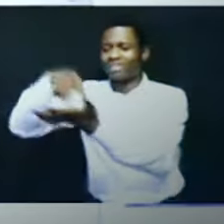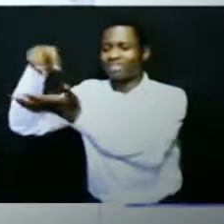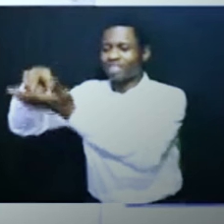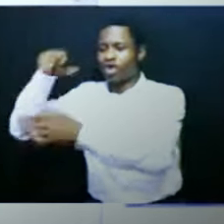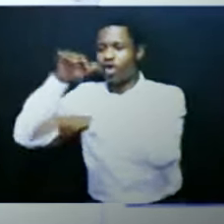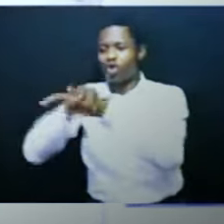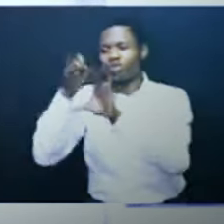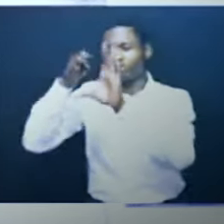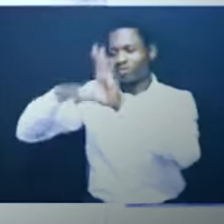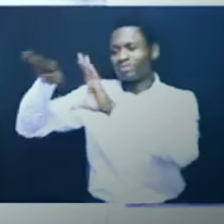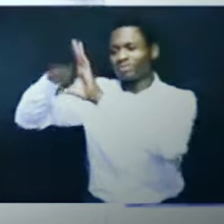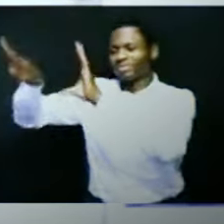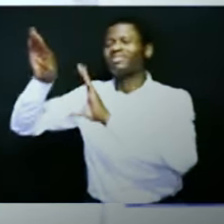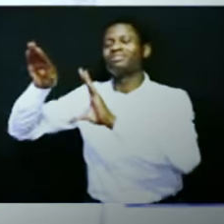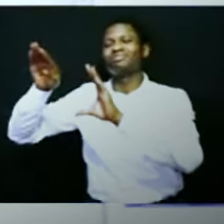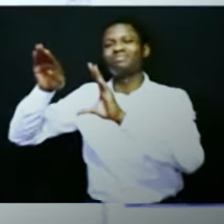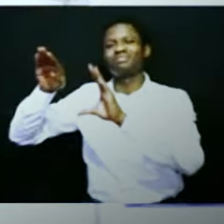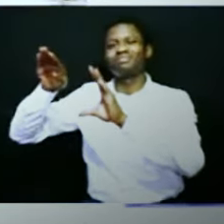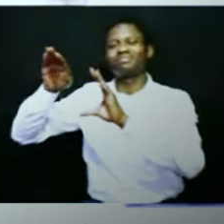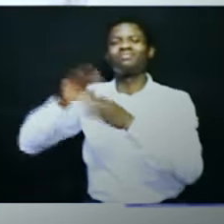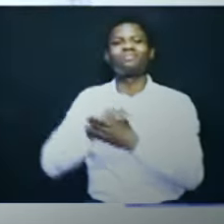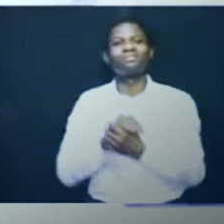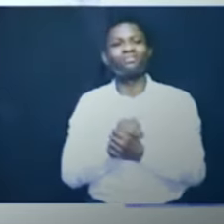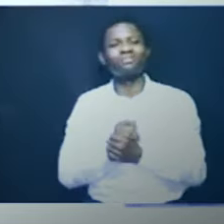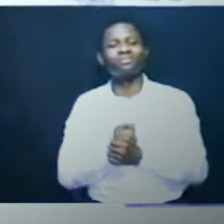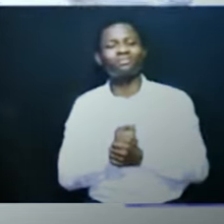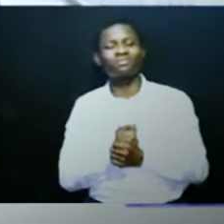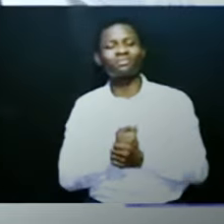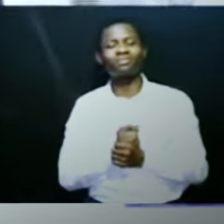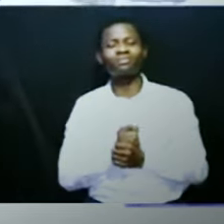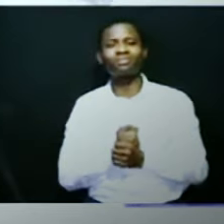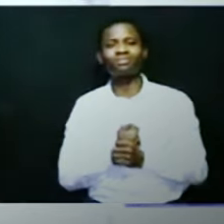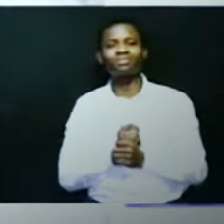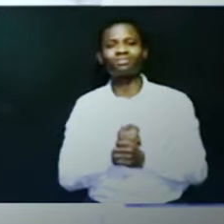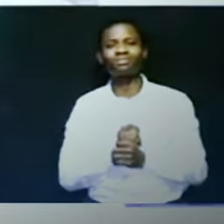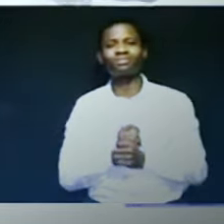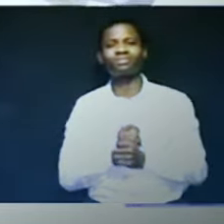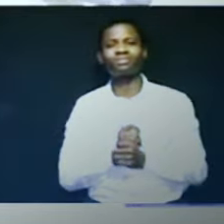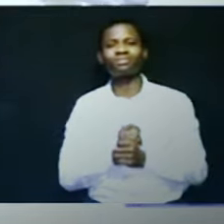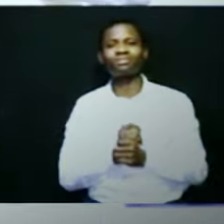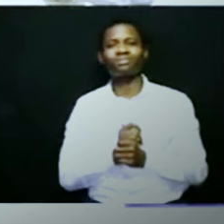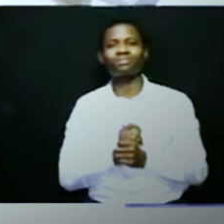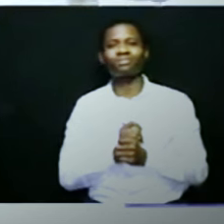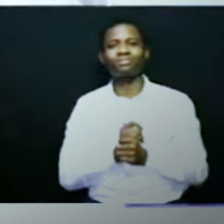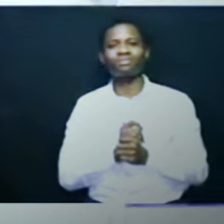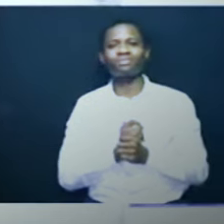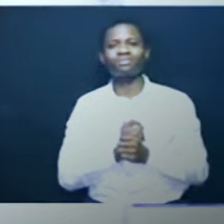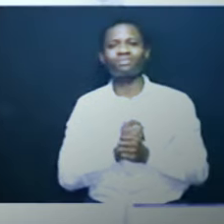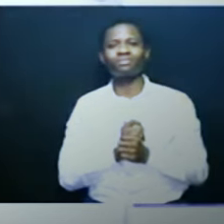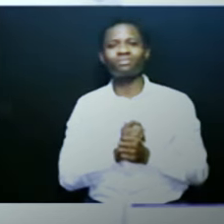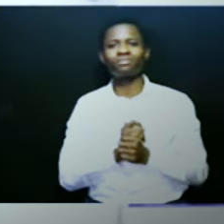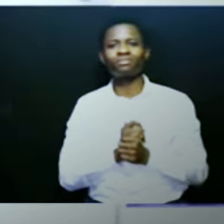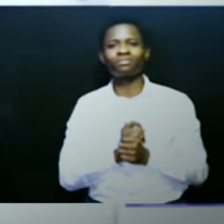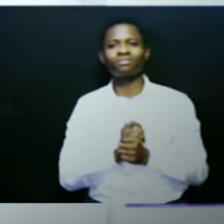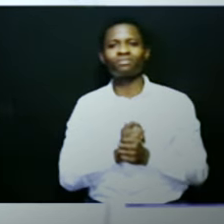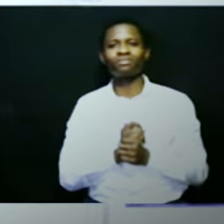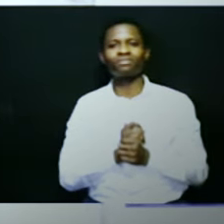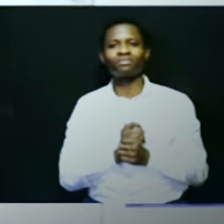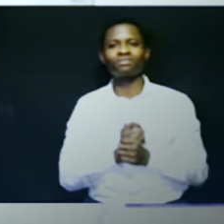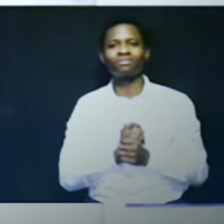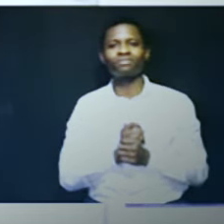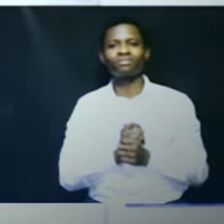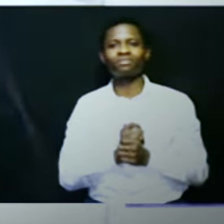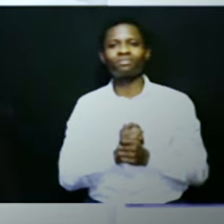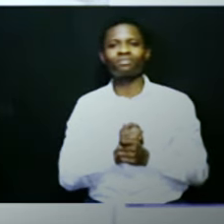And no, and a ya abahu doing na muketwa de nanso enyinia and ne a fangina